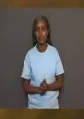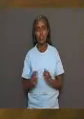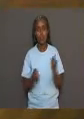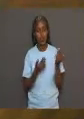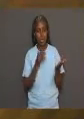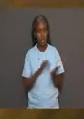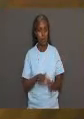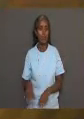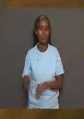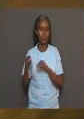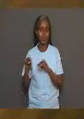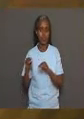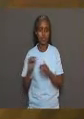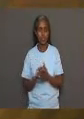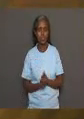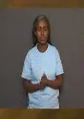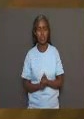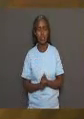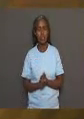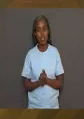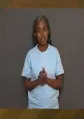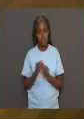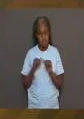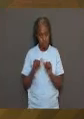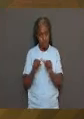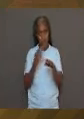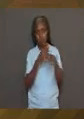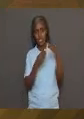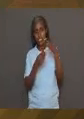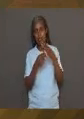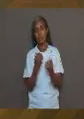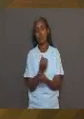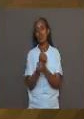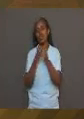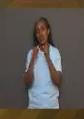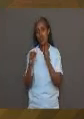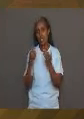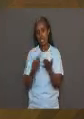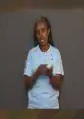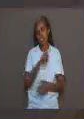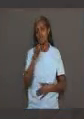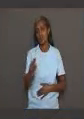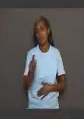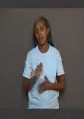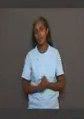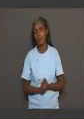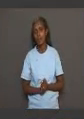Welcome back, students. Let us go through the steps of solving this problem.